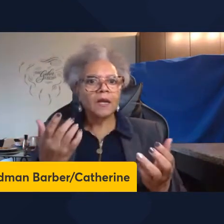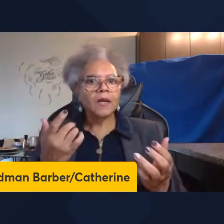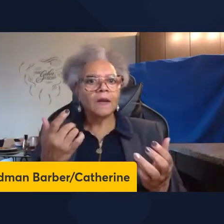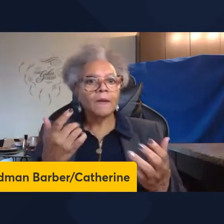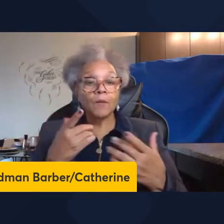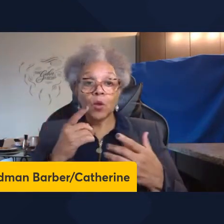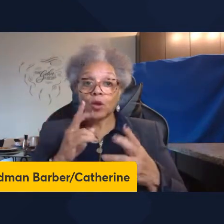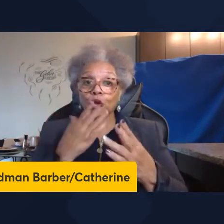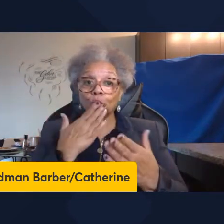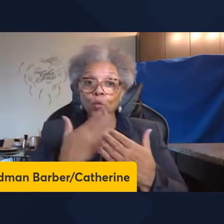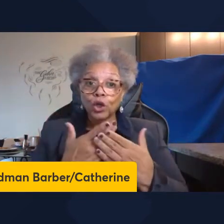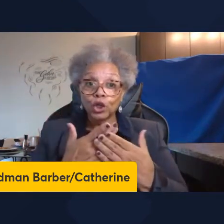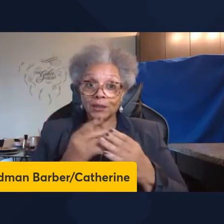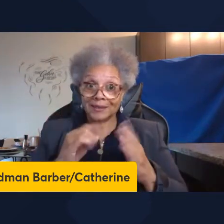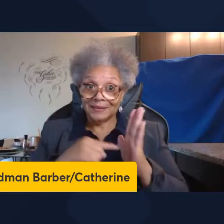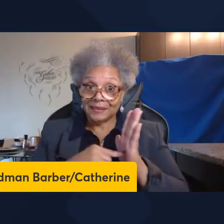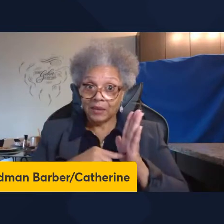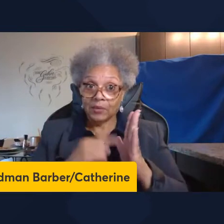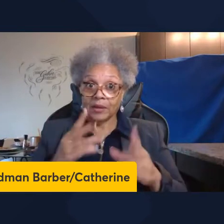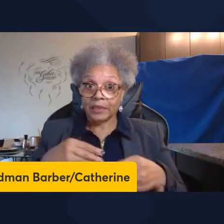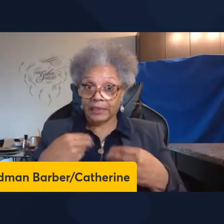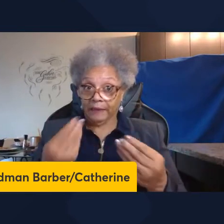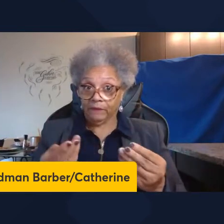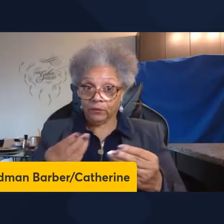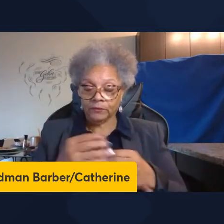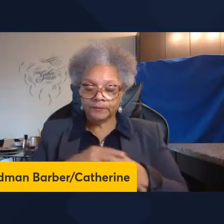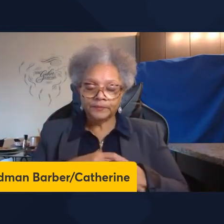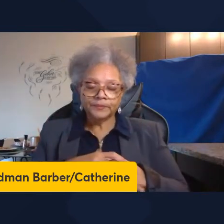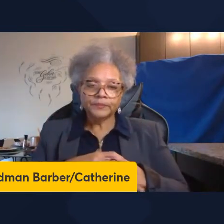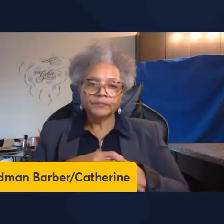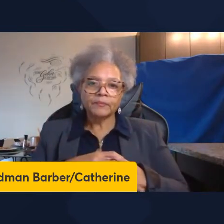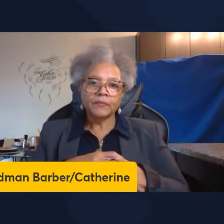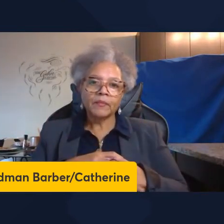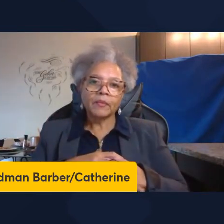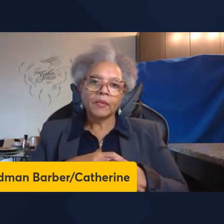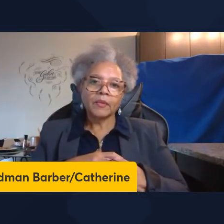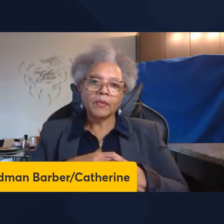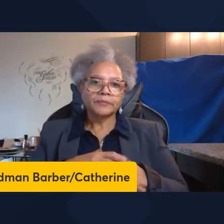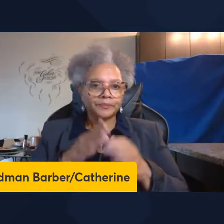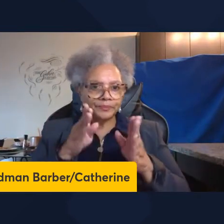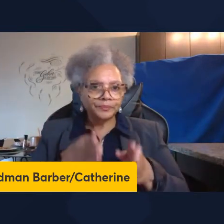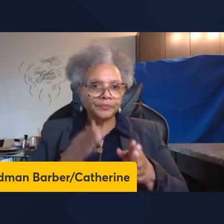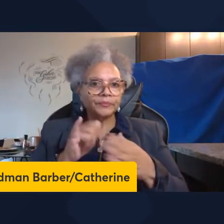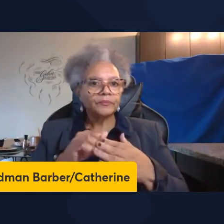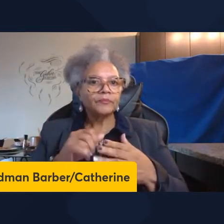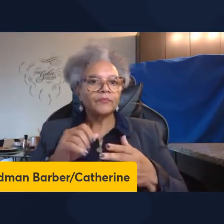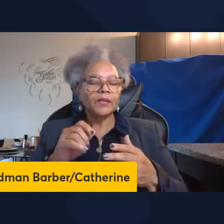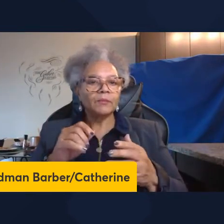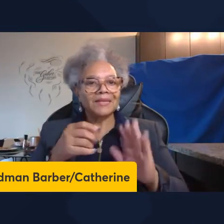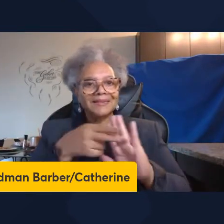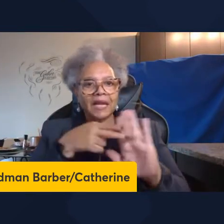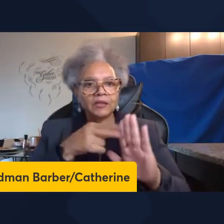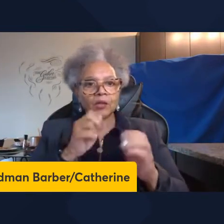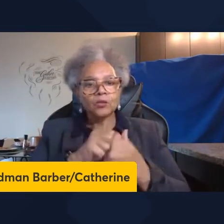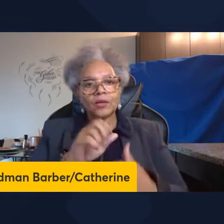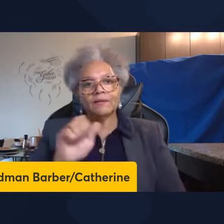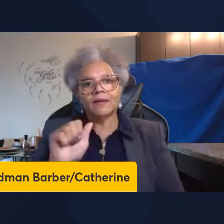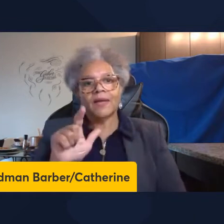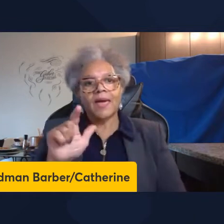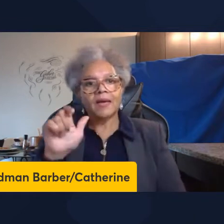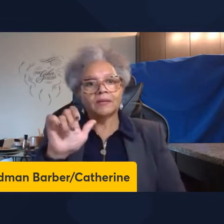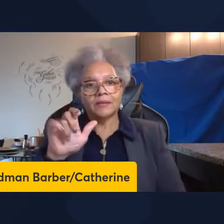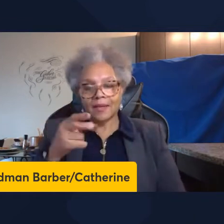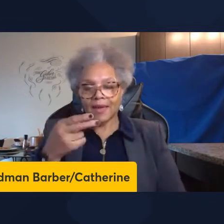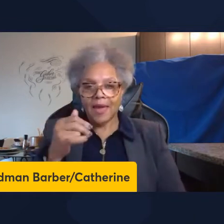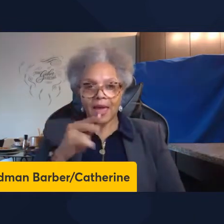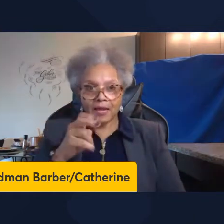very good example. We had an individual who had been diagnosed with Alzheimer's, and we asked that